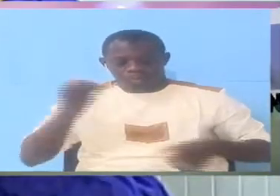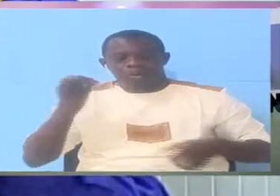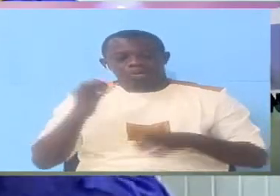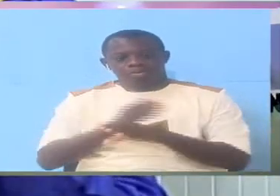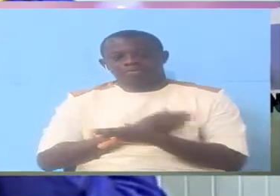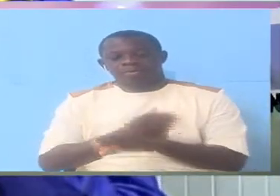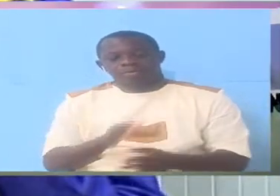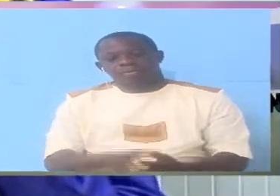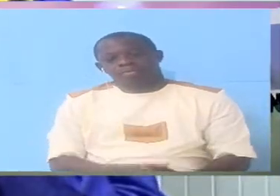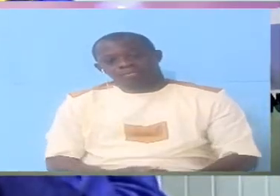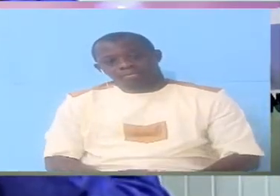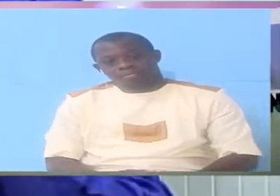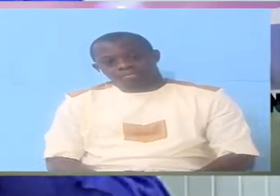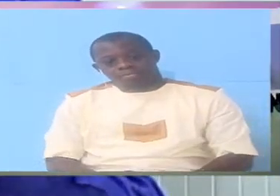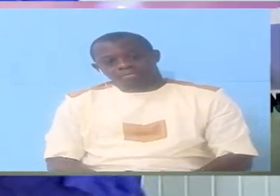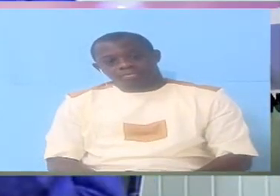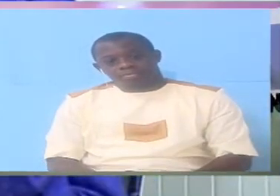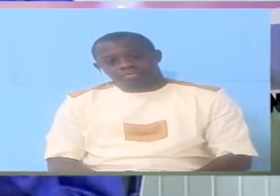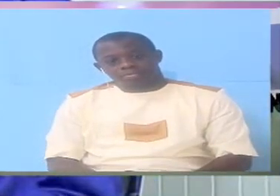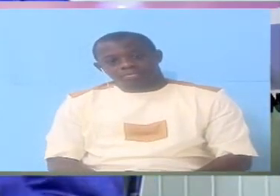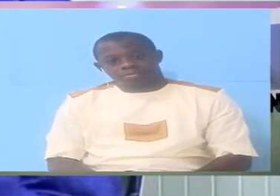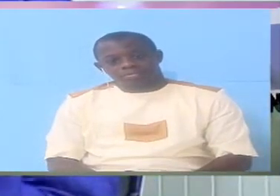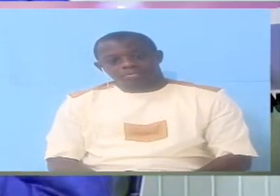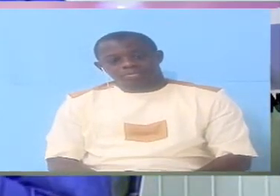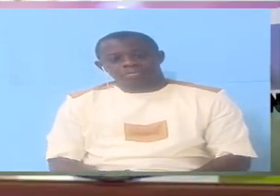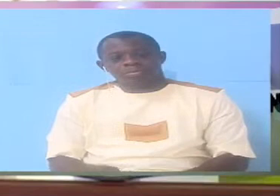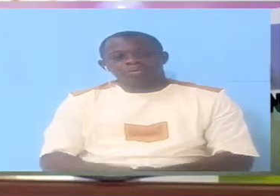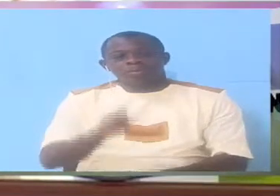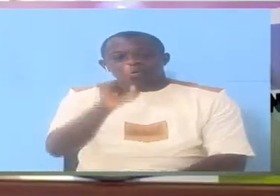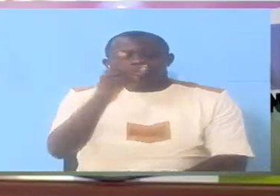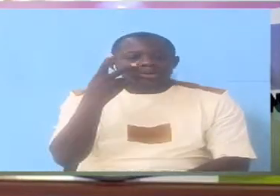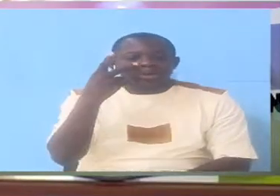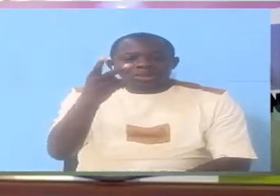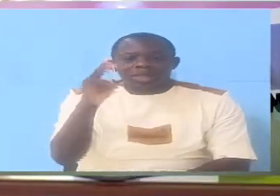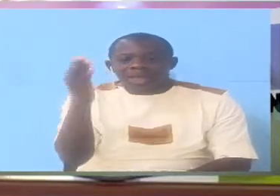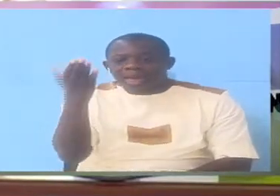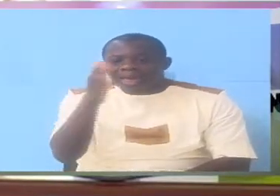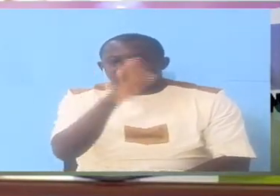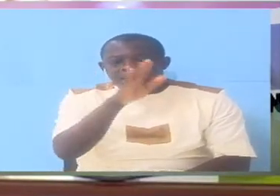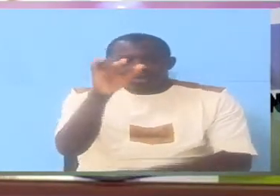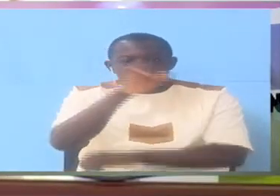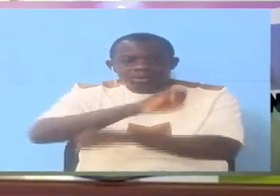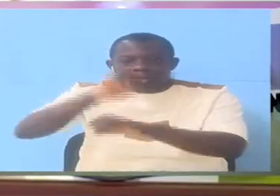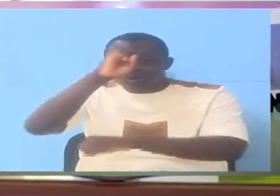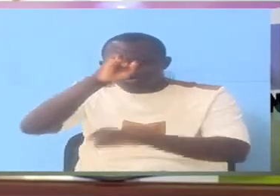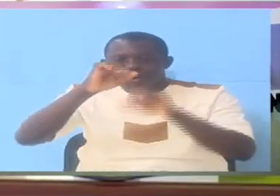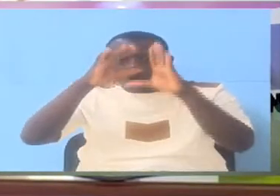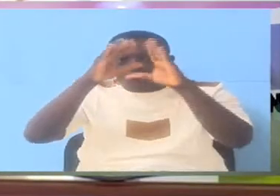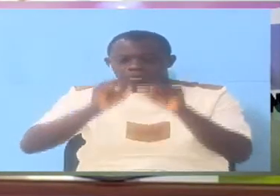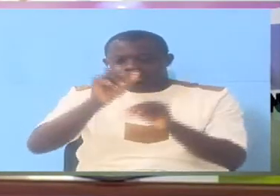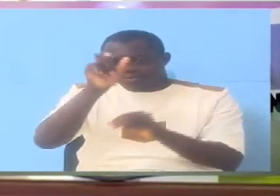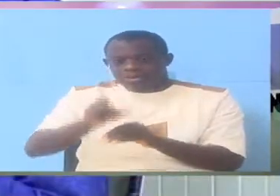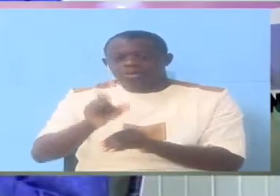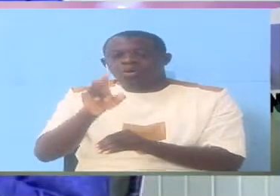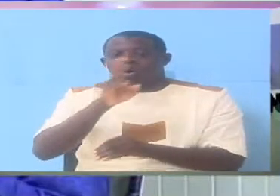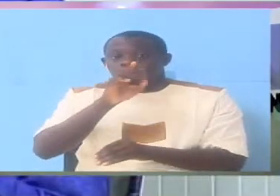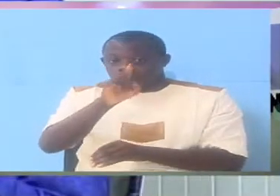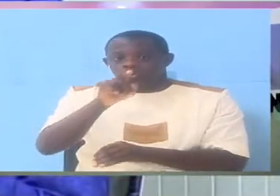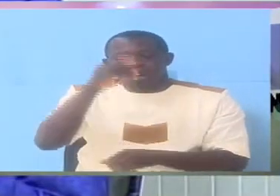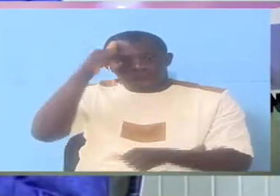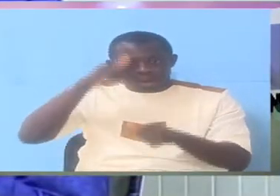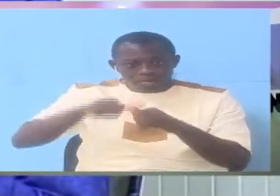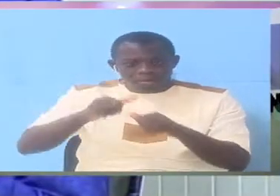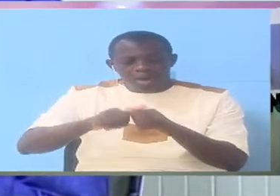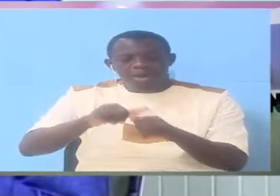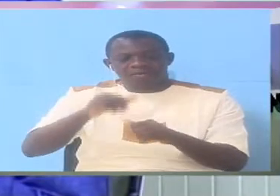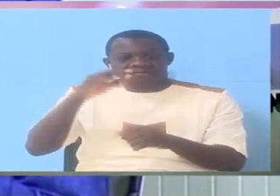So did you see any officers, senior officers that you can recommend? You could recognize?